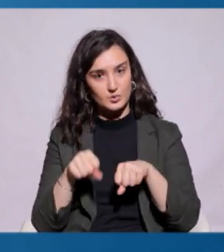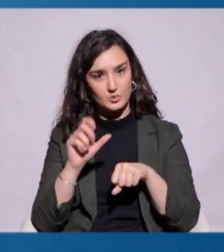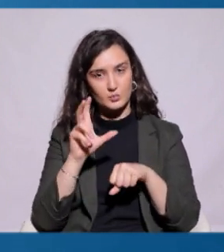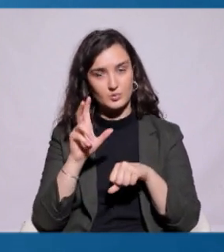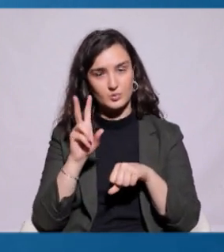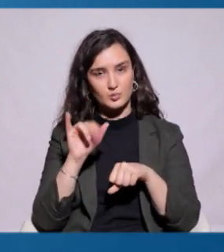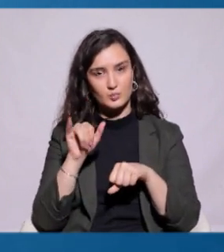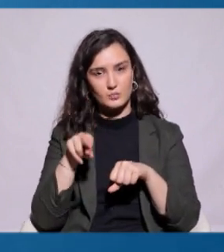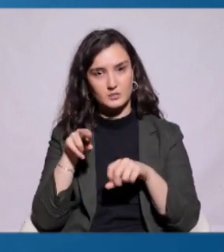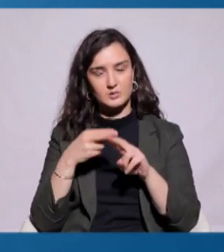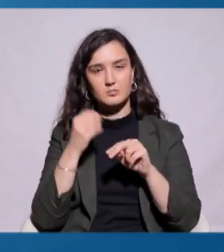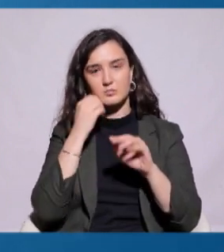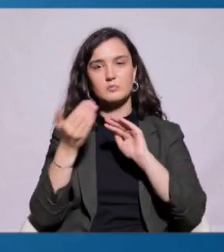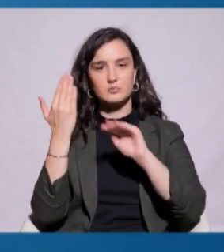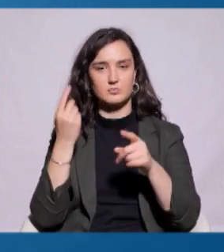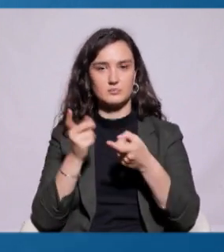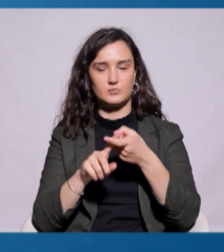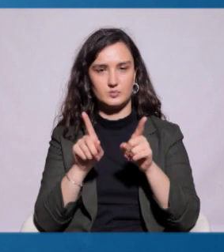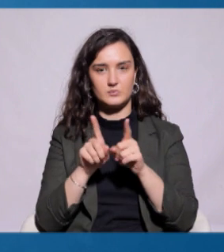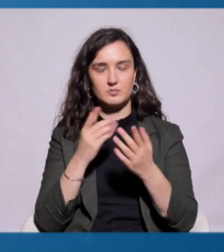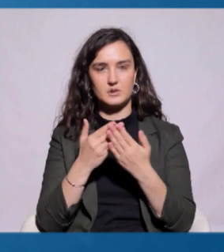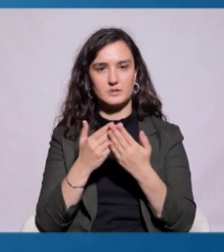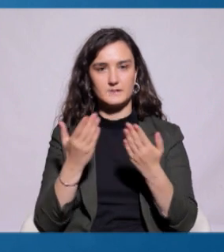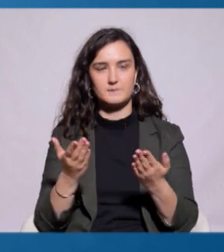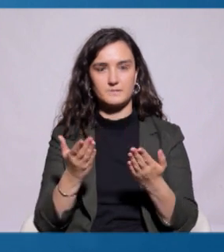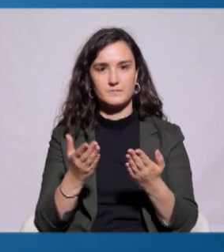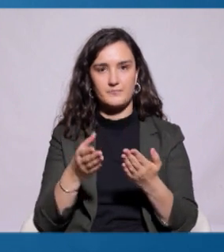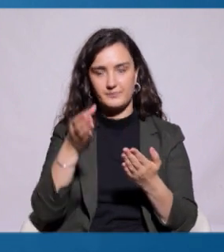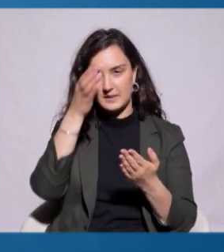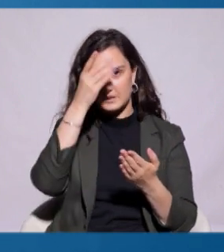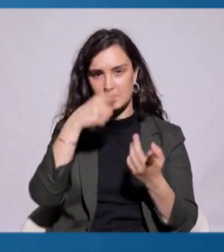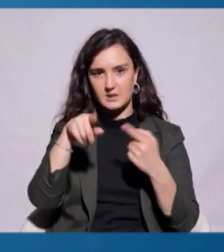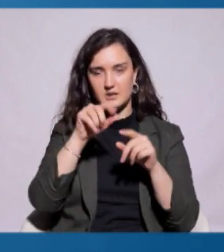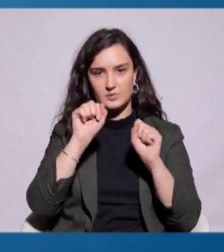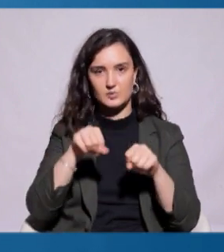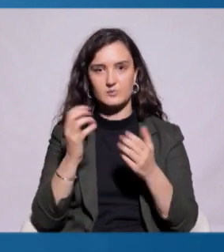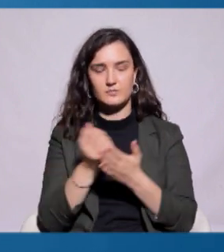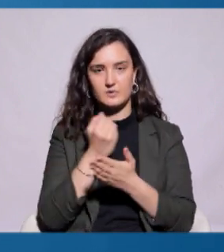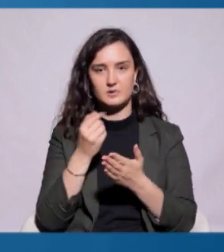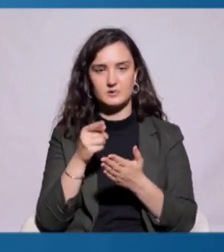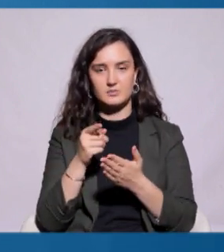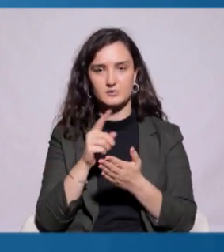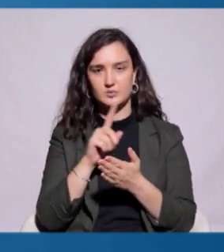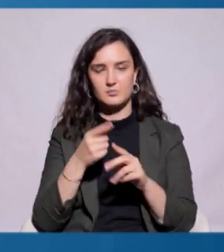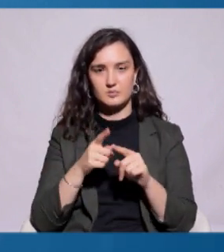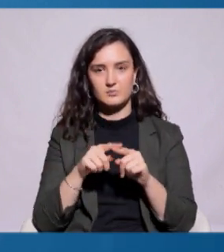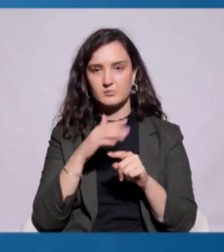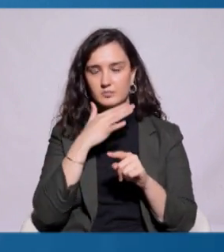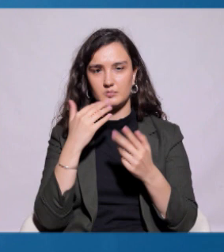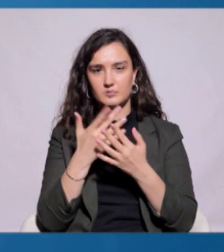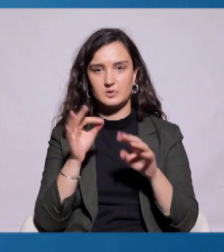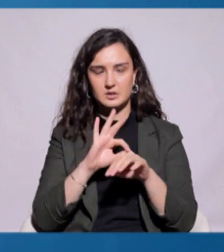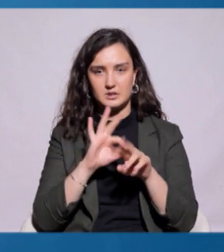hand, refers to the past ability. For example, scientists could find the cure for a lot